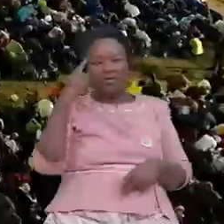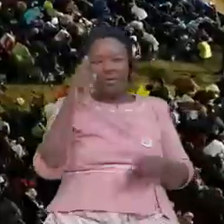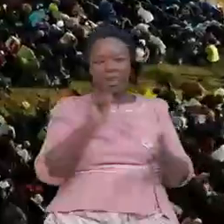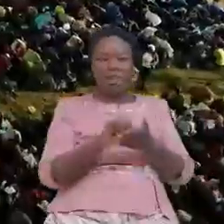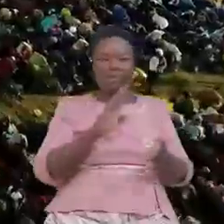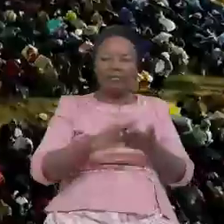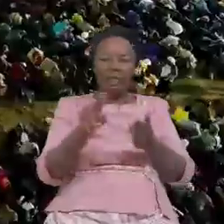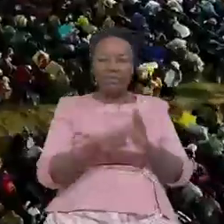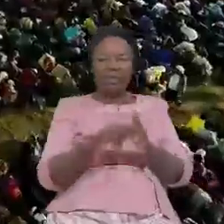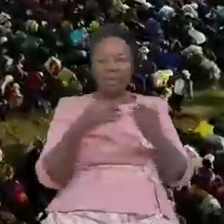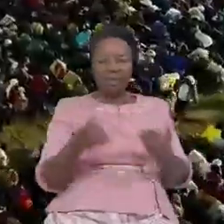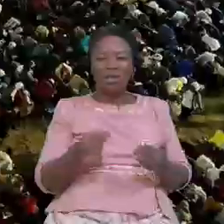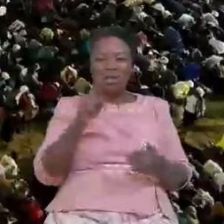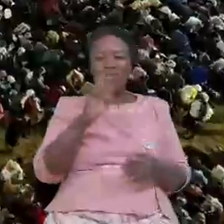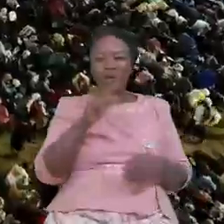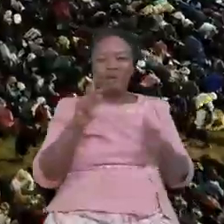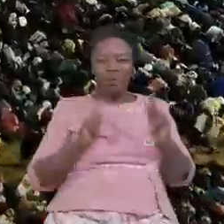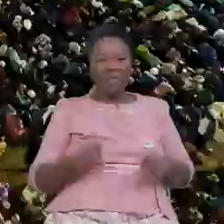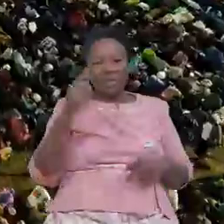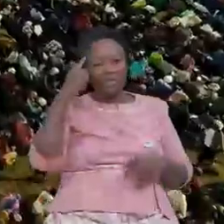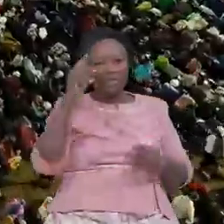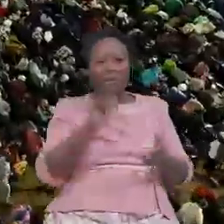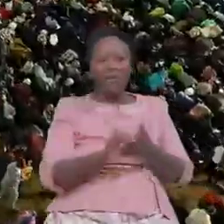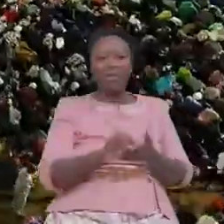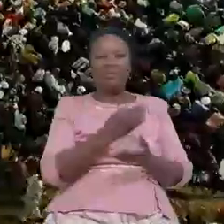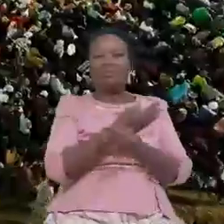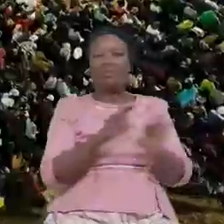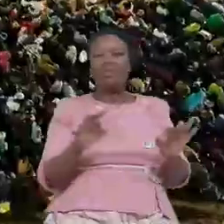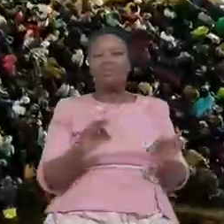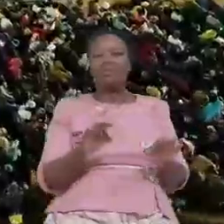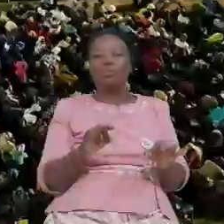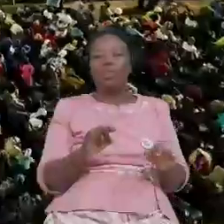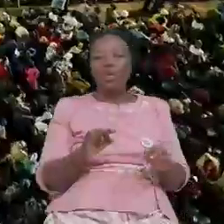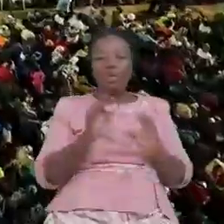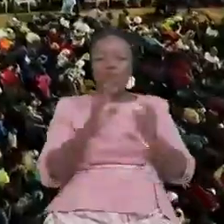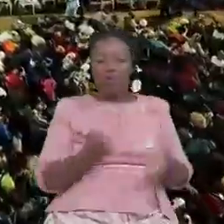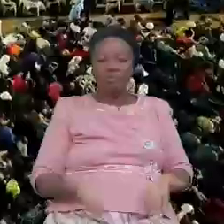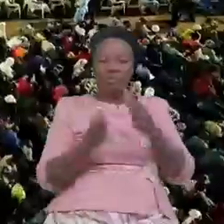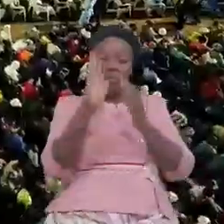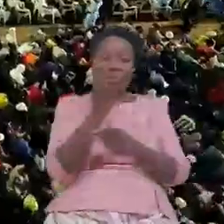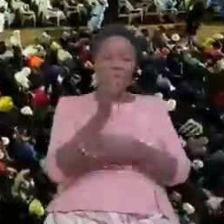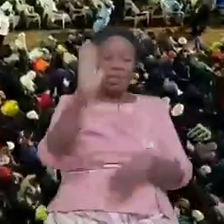forgiveness. You are the candidate for that freedom. If you are raising up your hand,